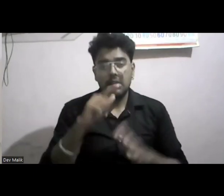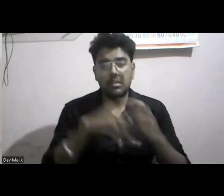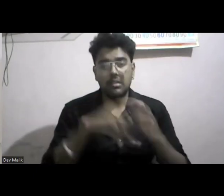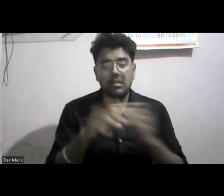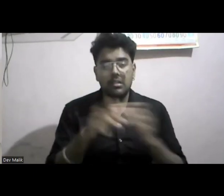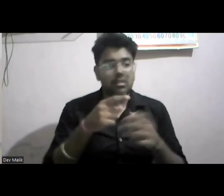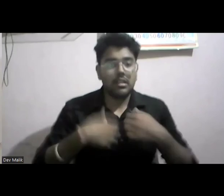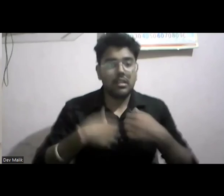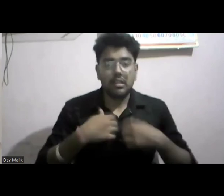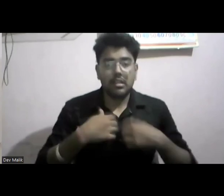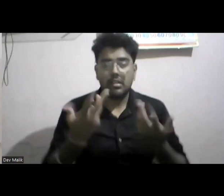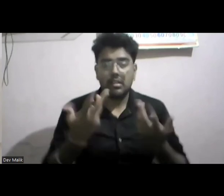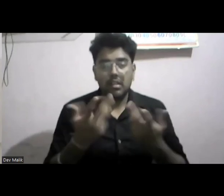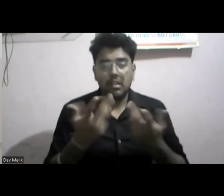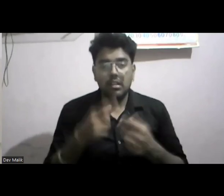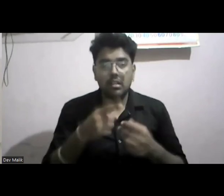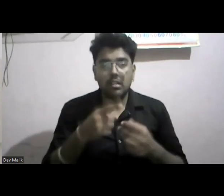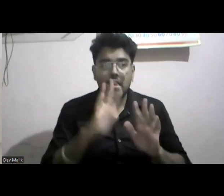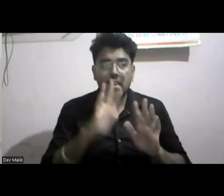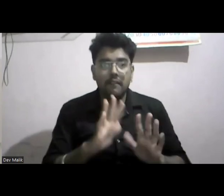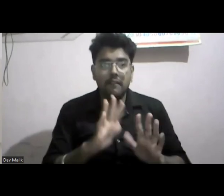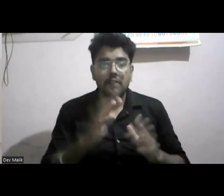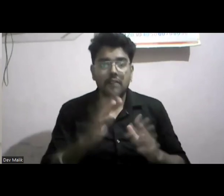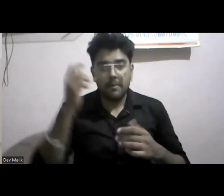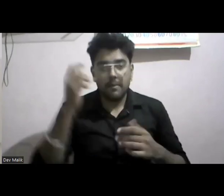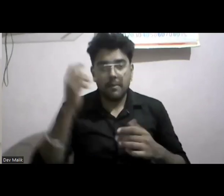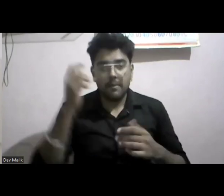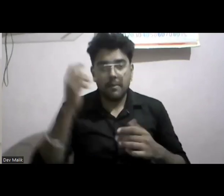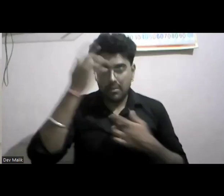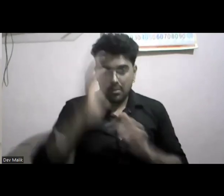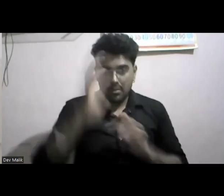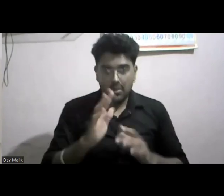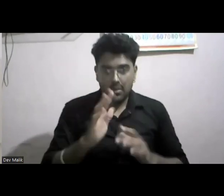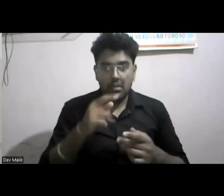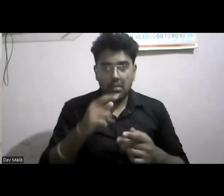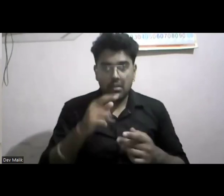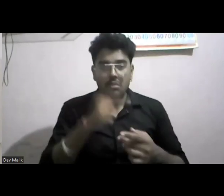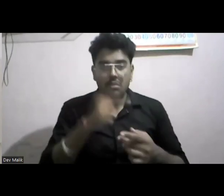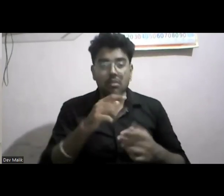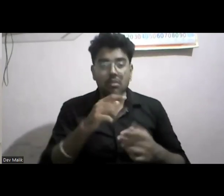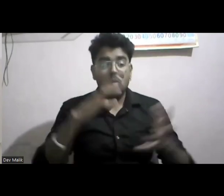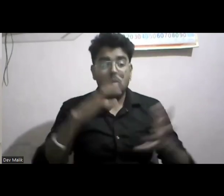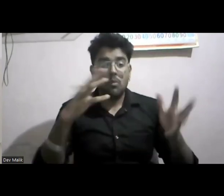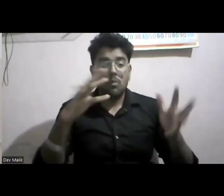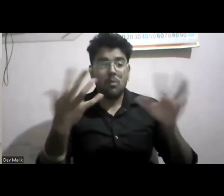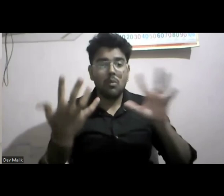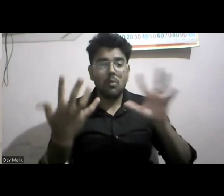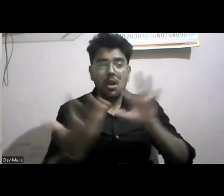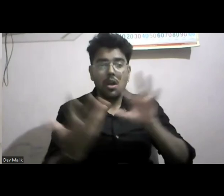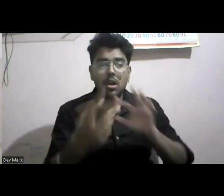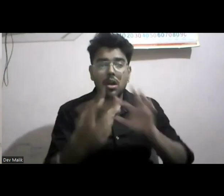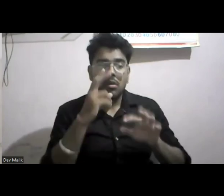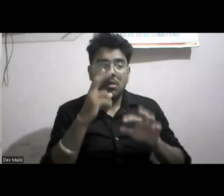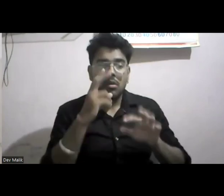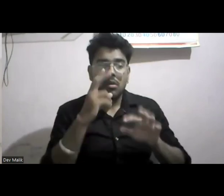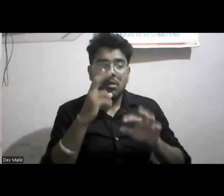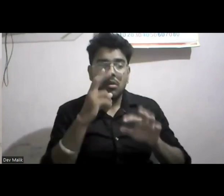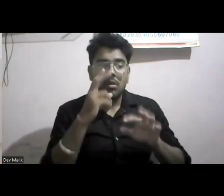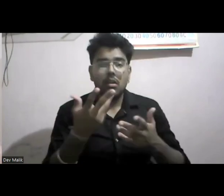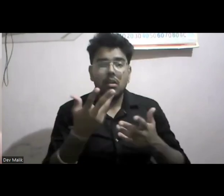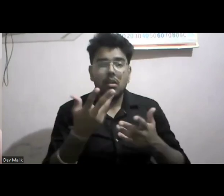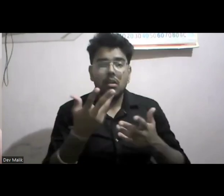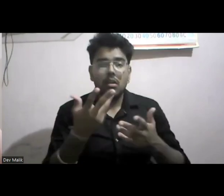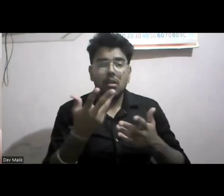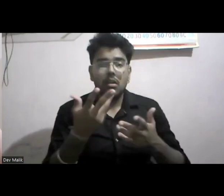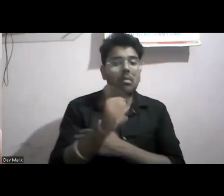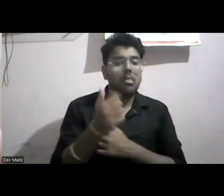interesting because he's someone having a mental illness which is undetected in a world that is not aware about anything of the